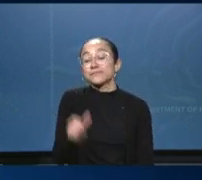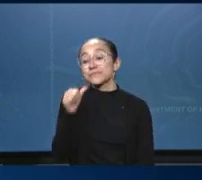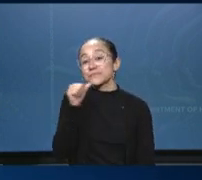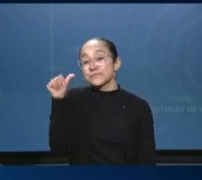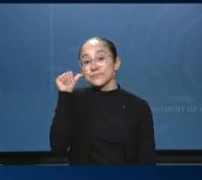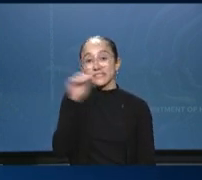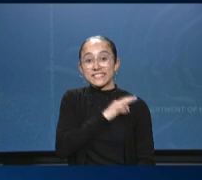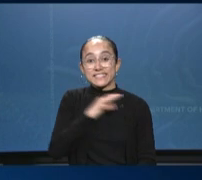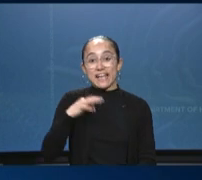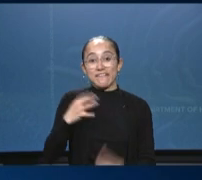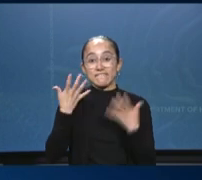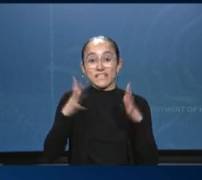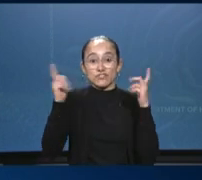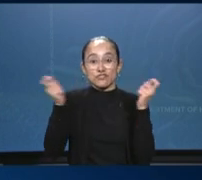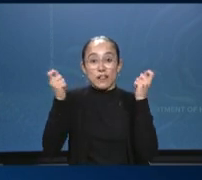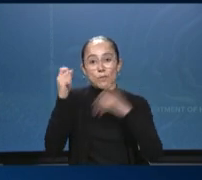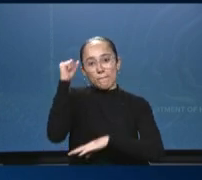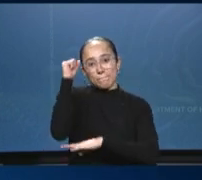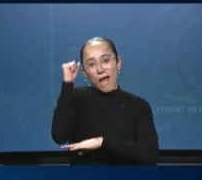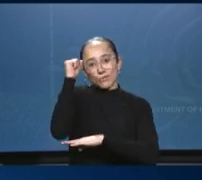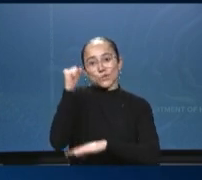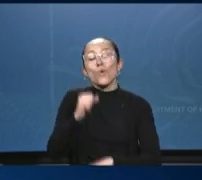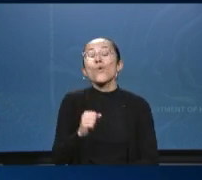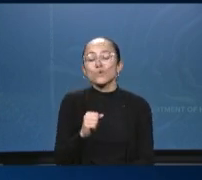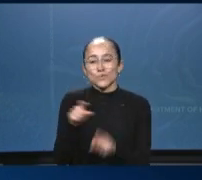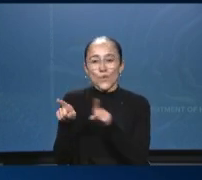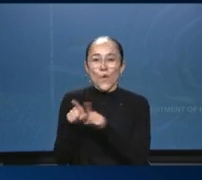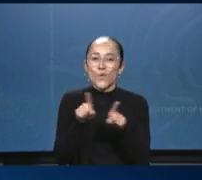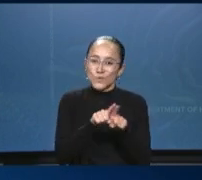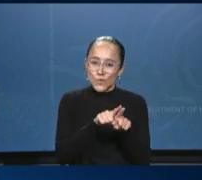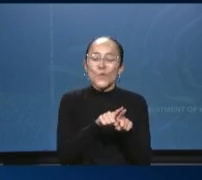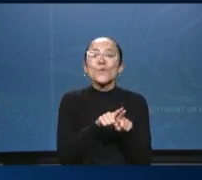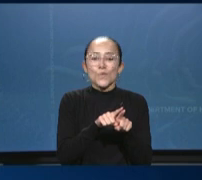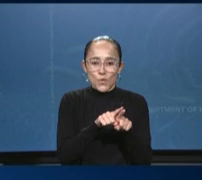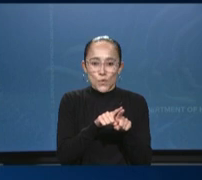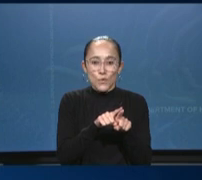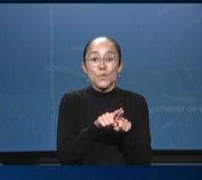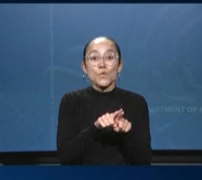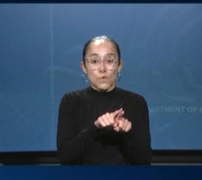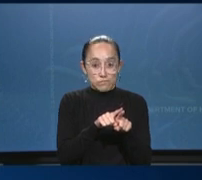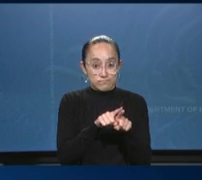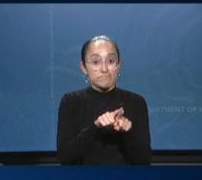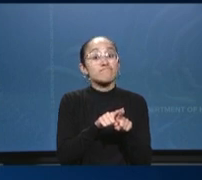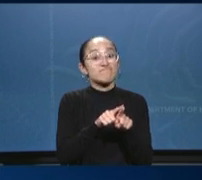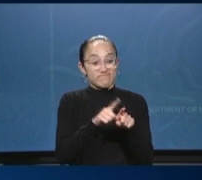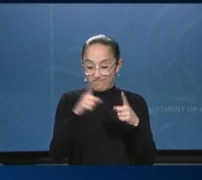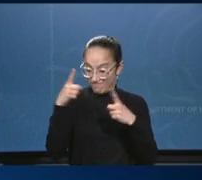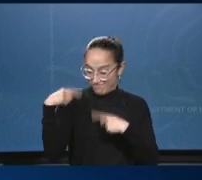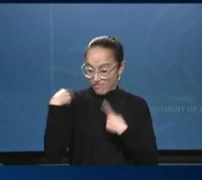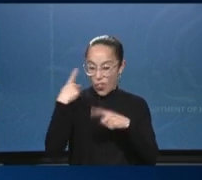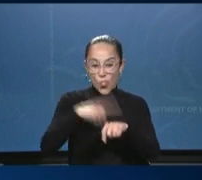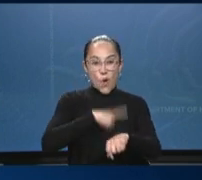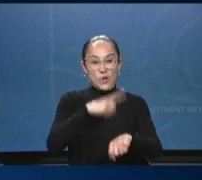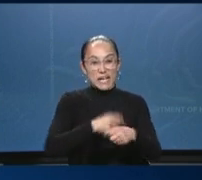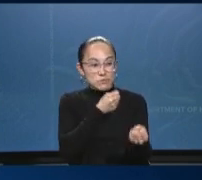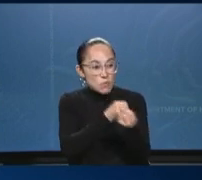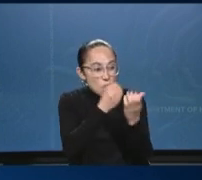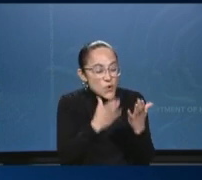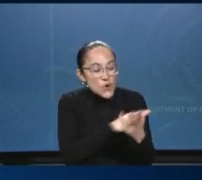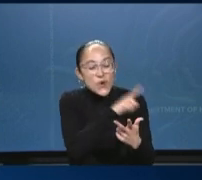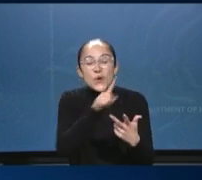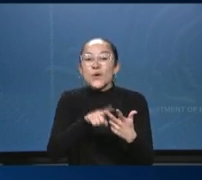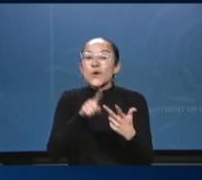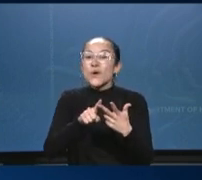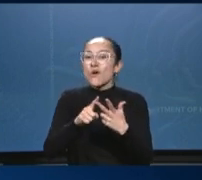staff celebrated these milestones alongside longtime supporters, early implementers of